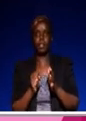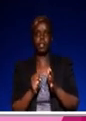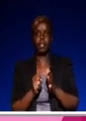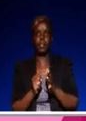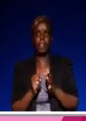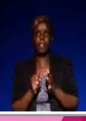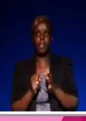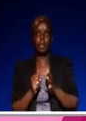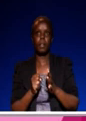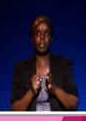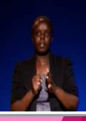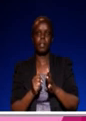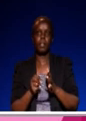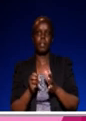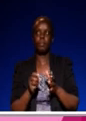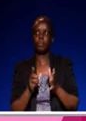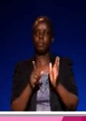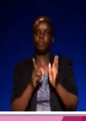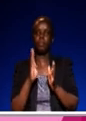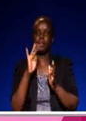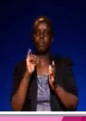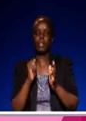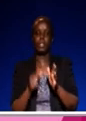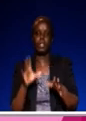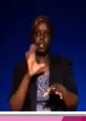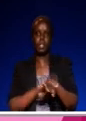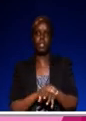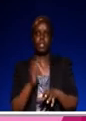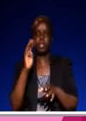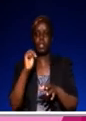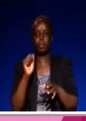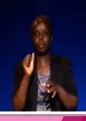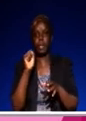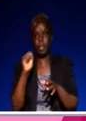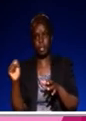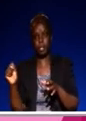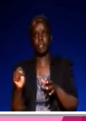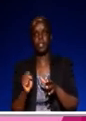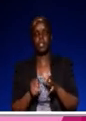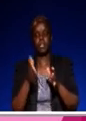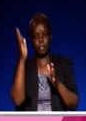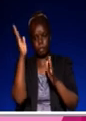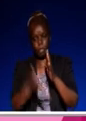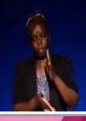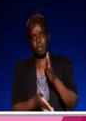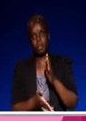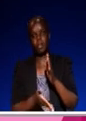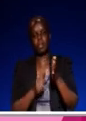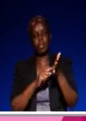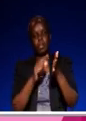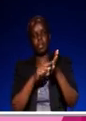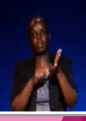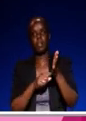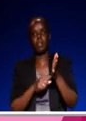computed by getting the mass in grams divided by the